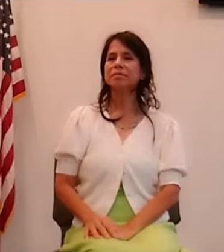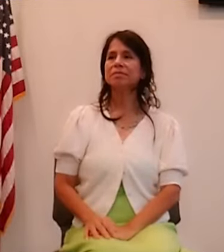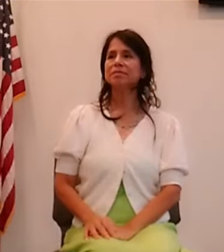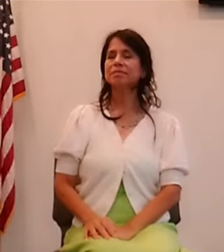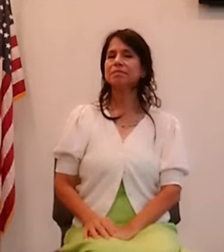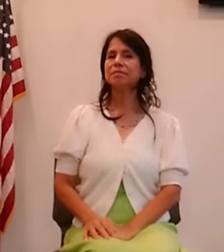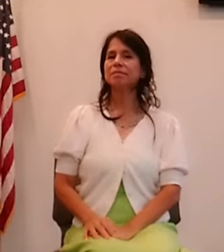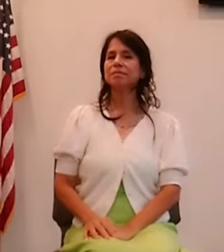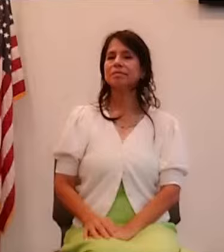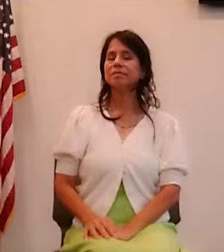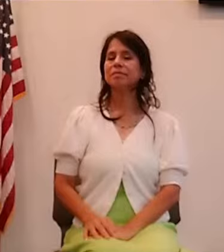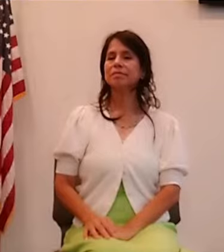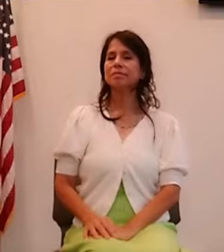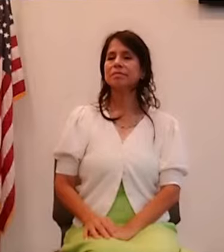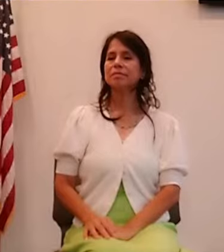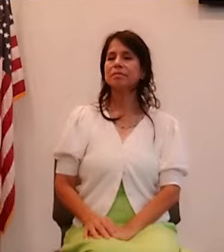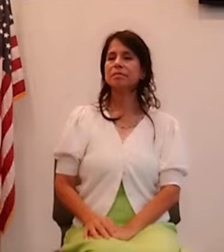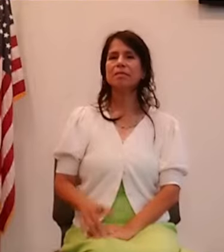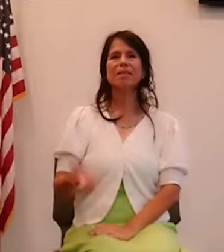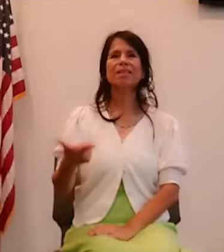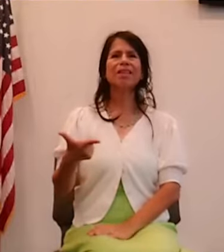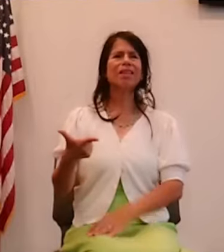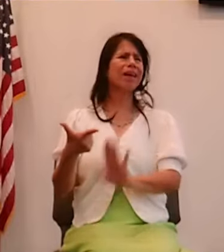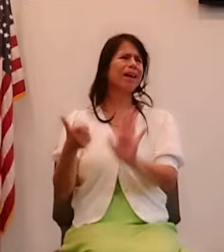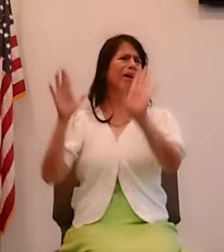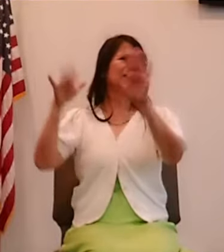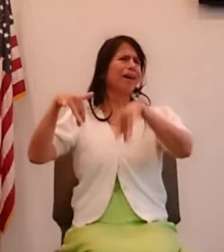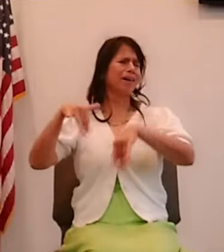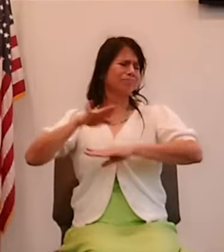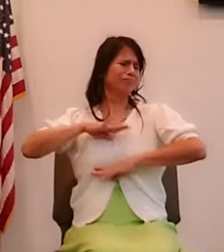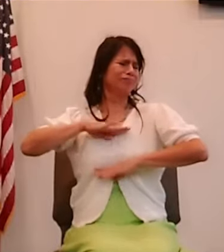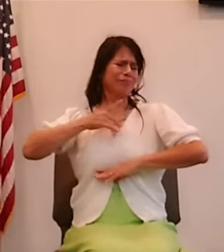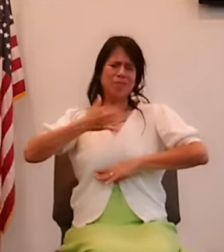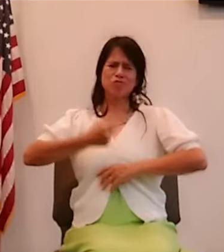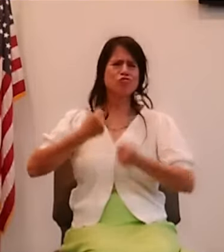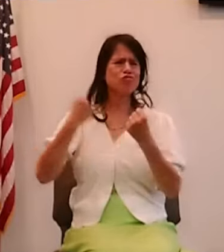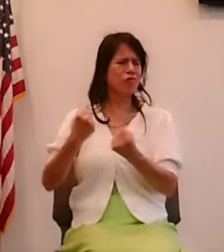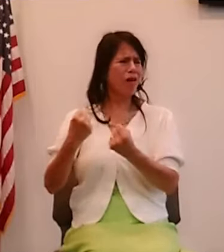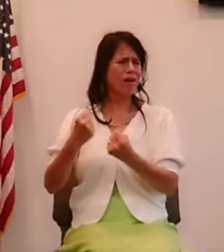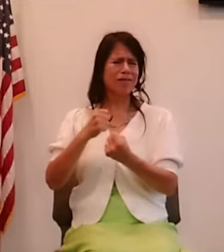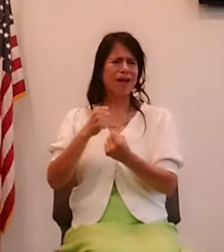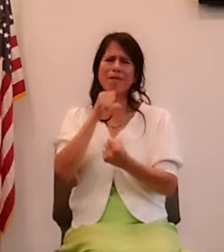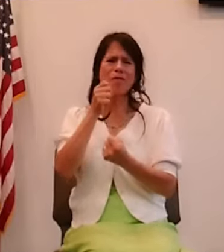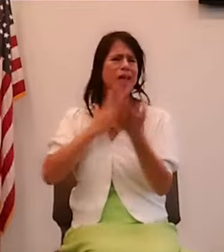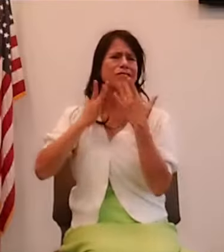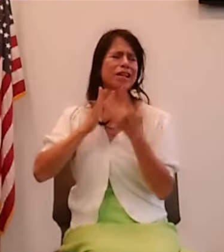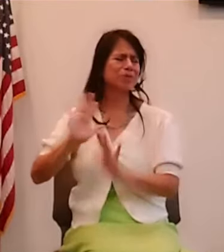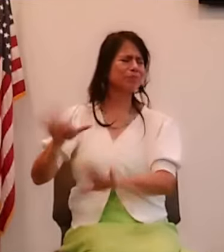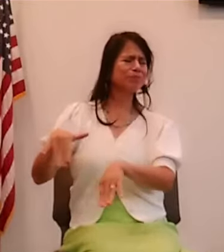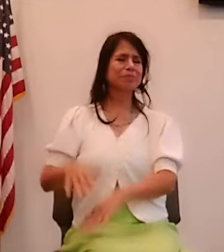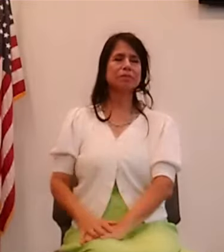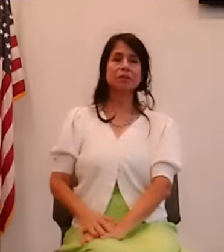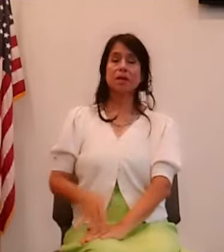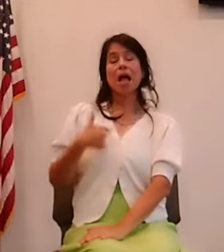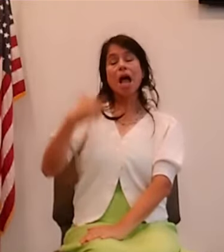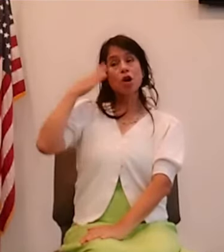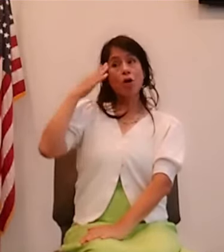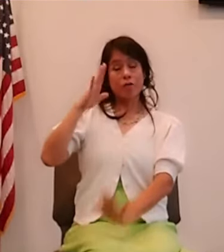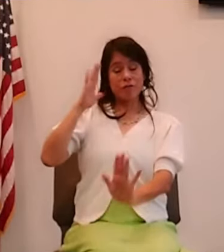person who isn't needy, the strong person. And in this person, I know it's true for